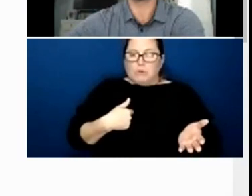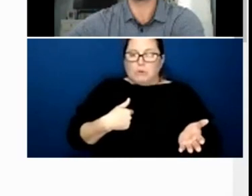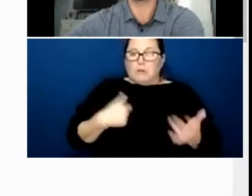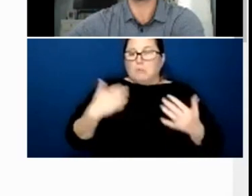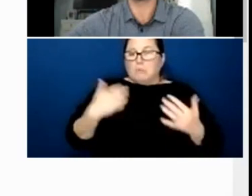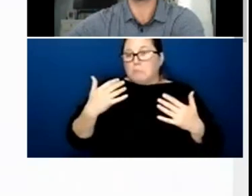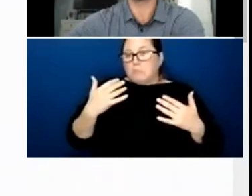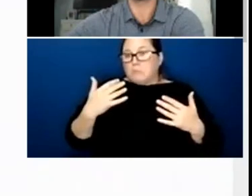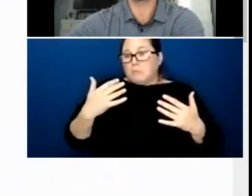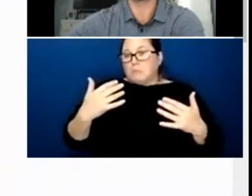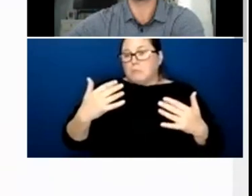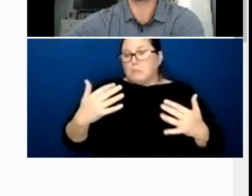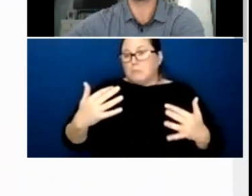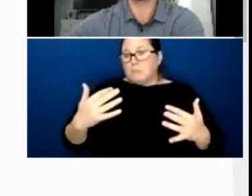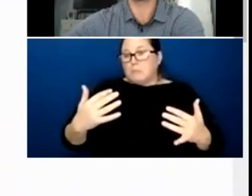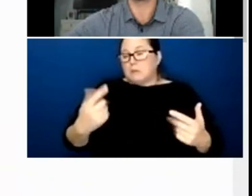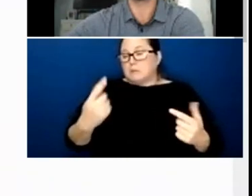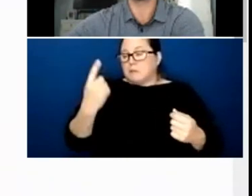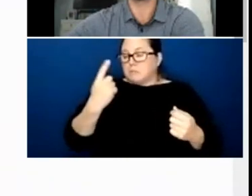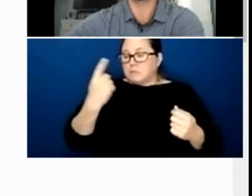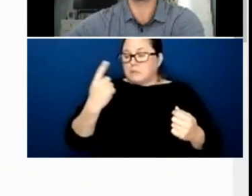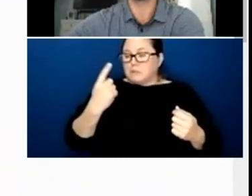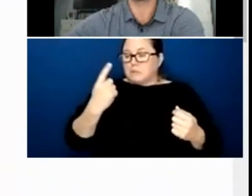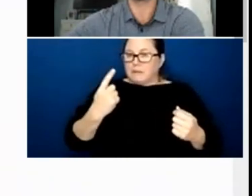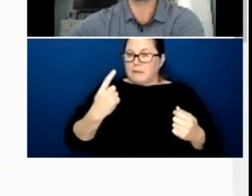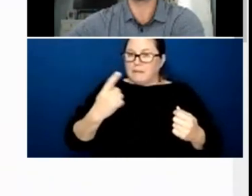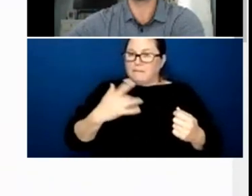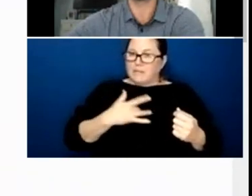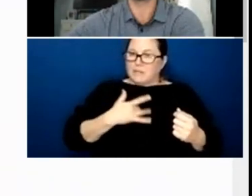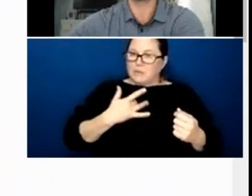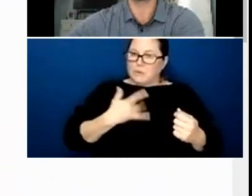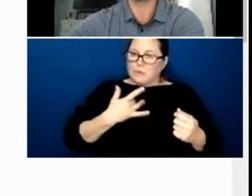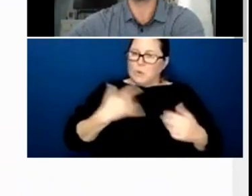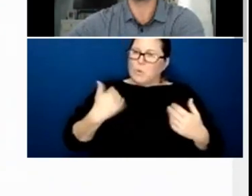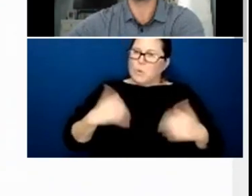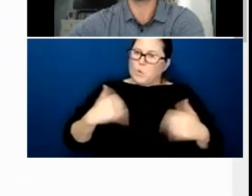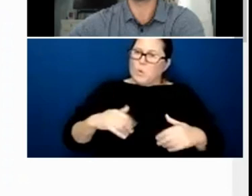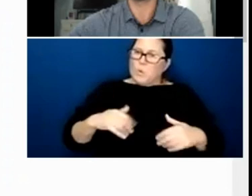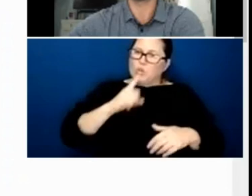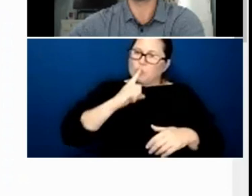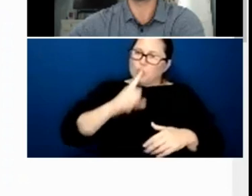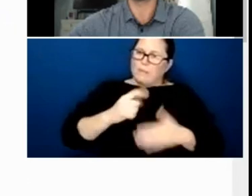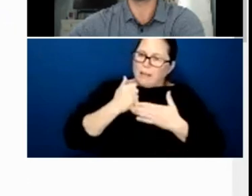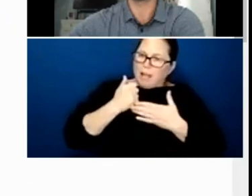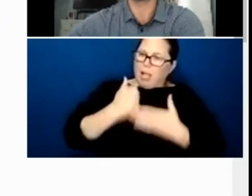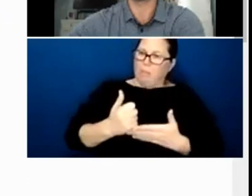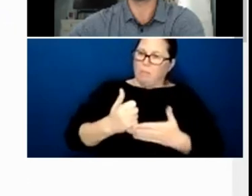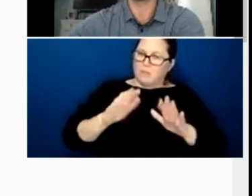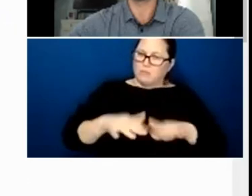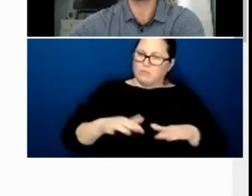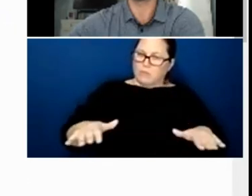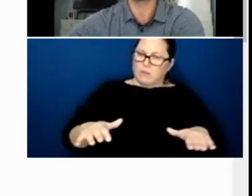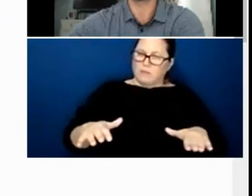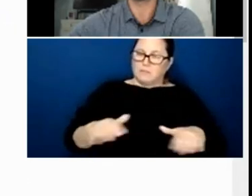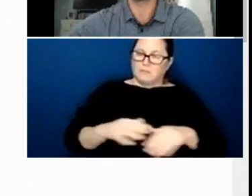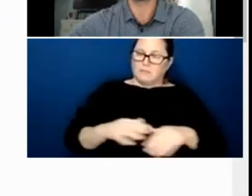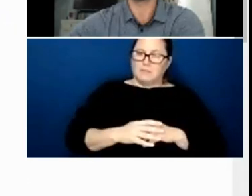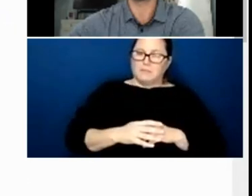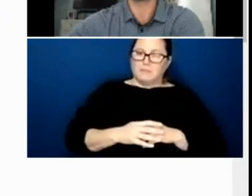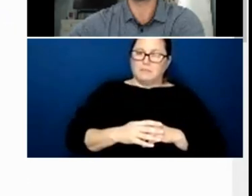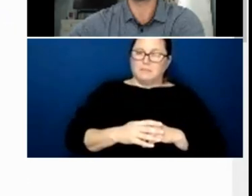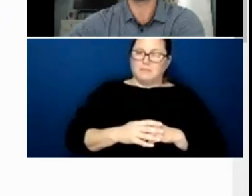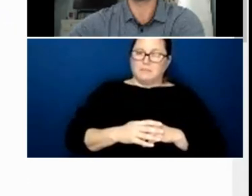something that I feel that you can really help kids with. So, I always say